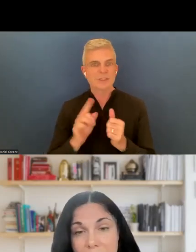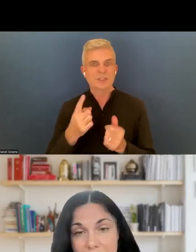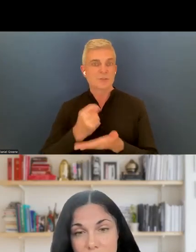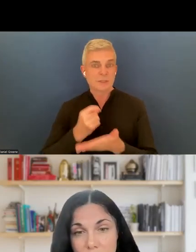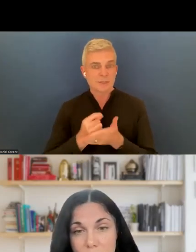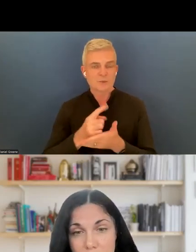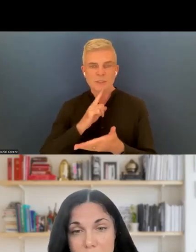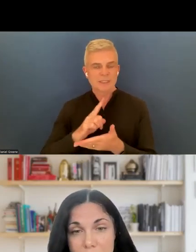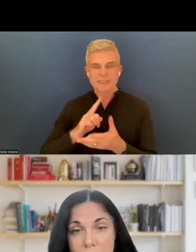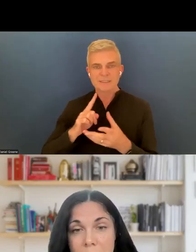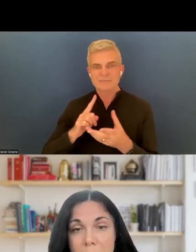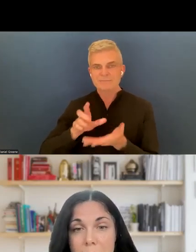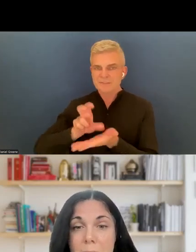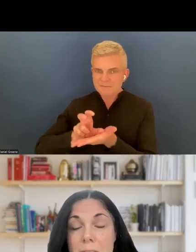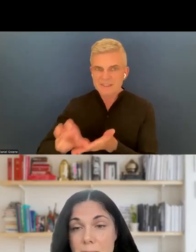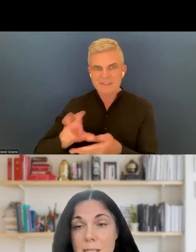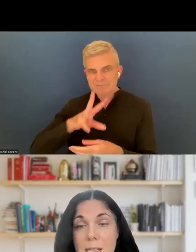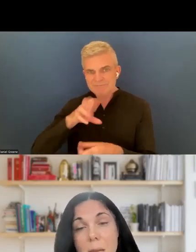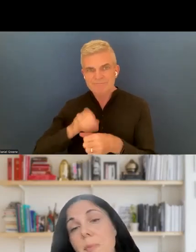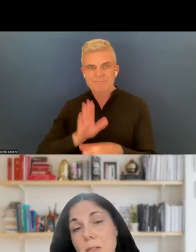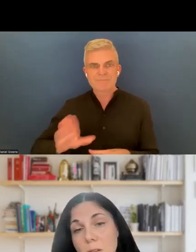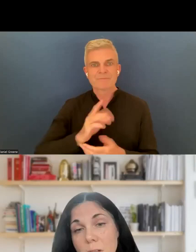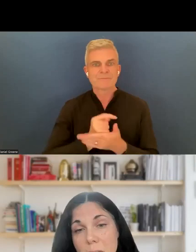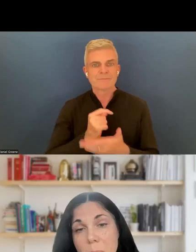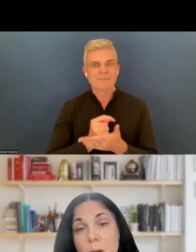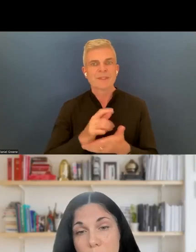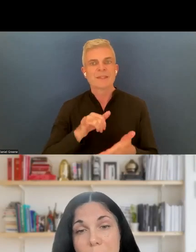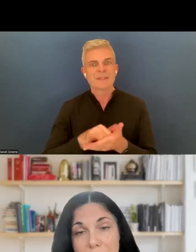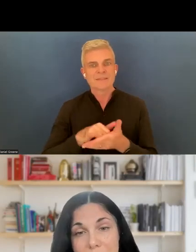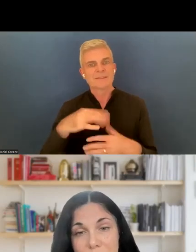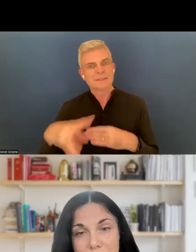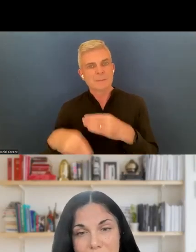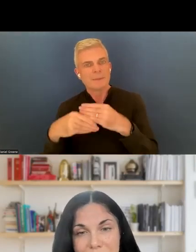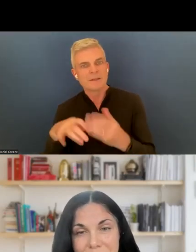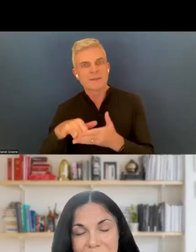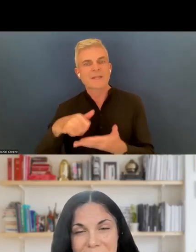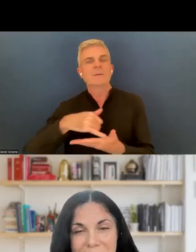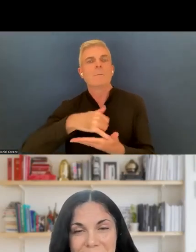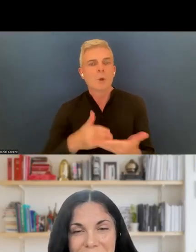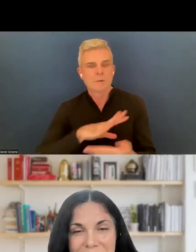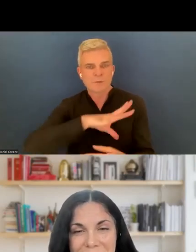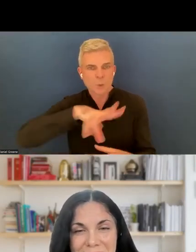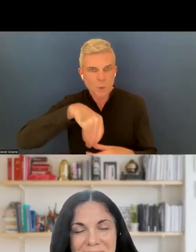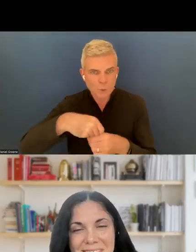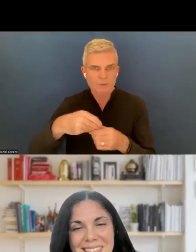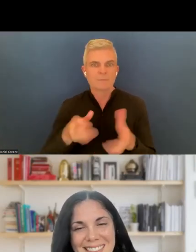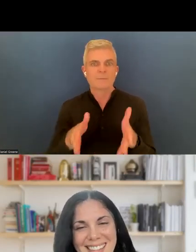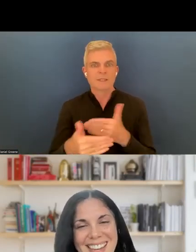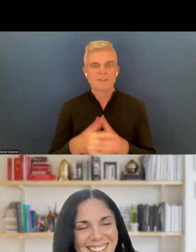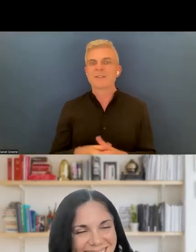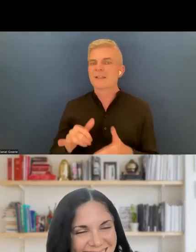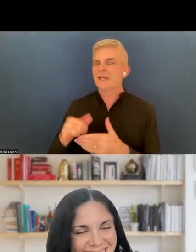invested and engaged in their treatment, and that this is supplemental and part of the package. That holistic